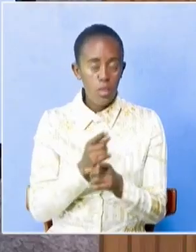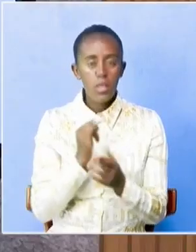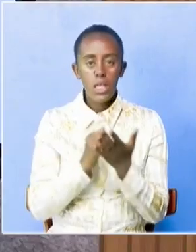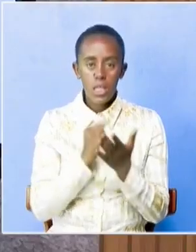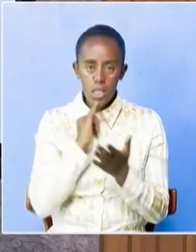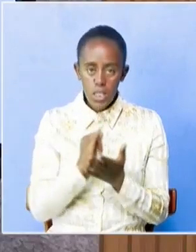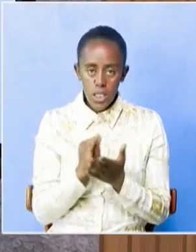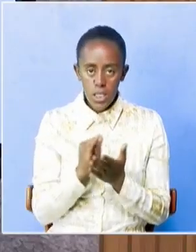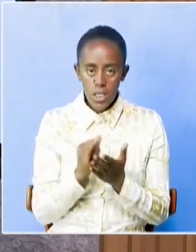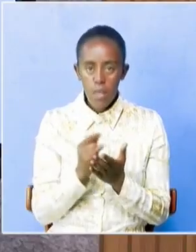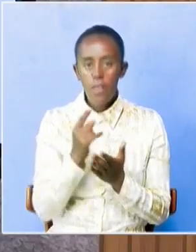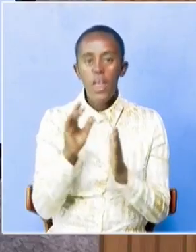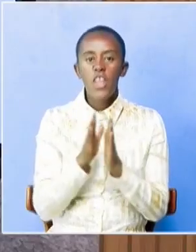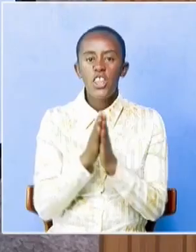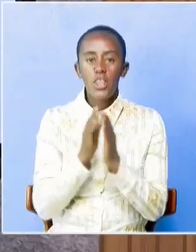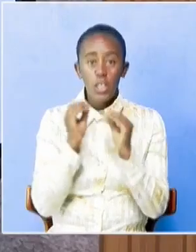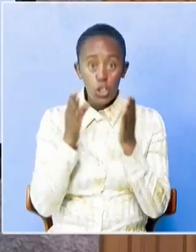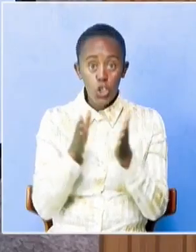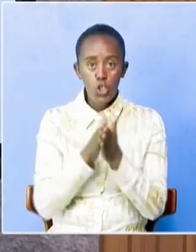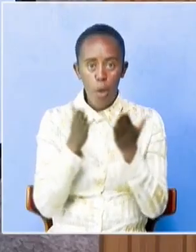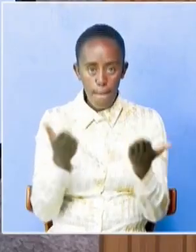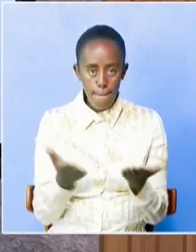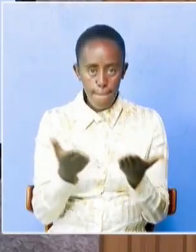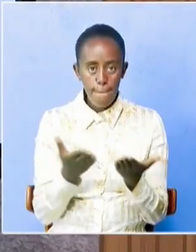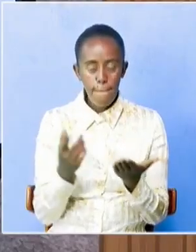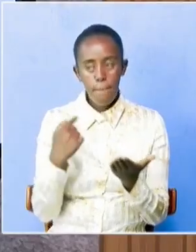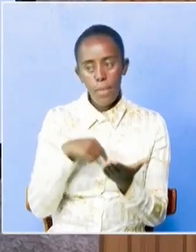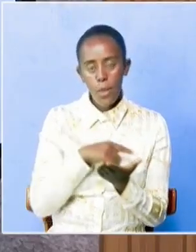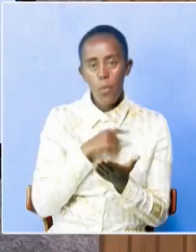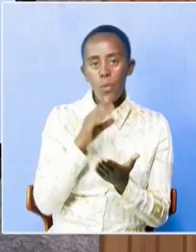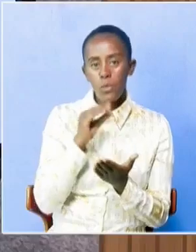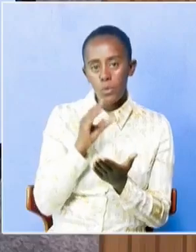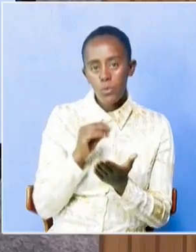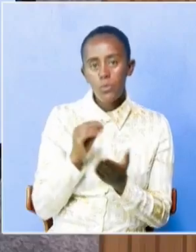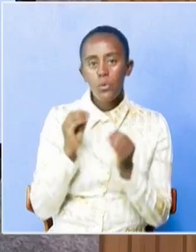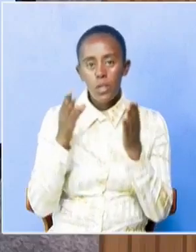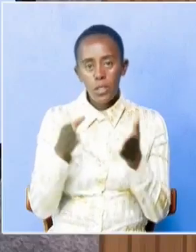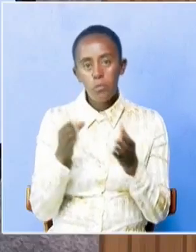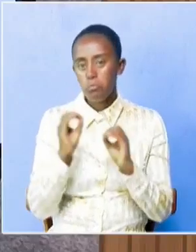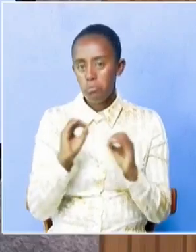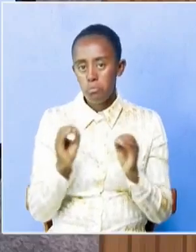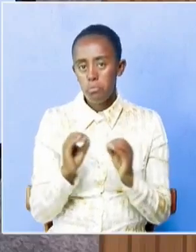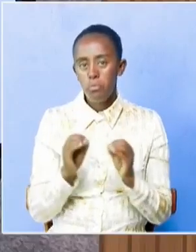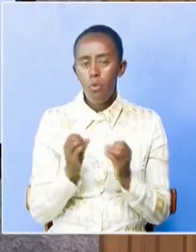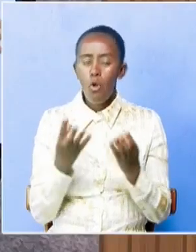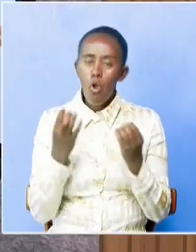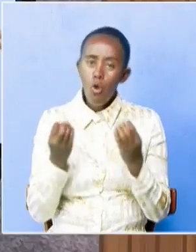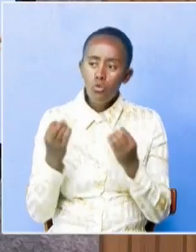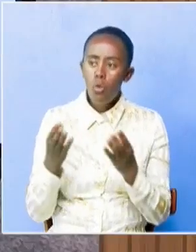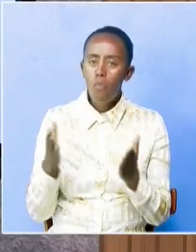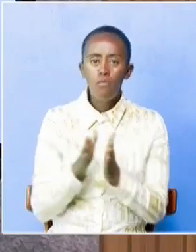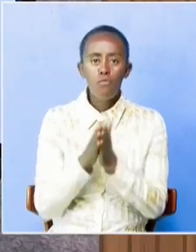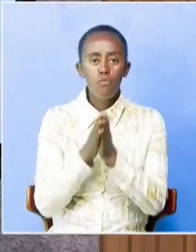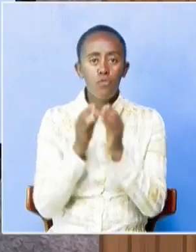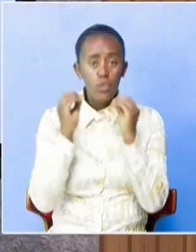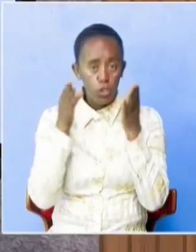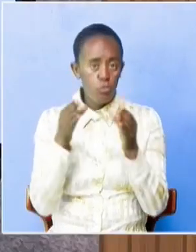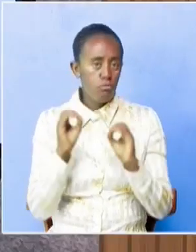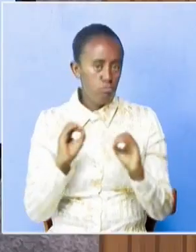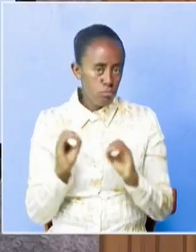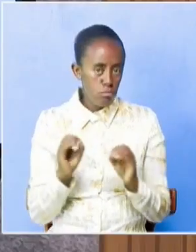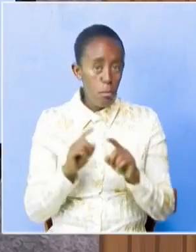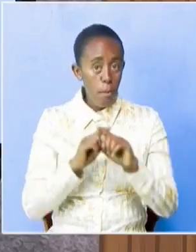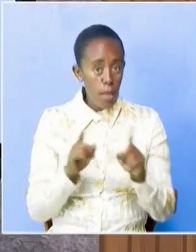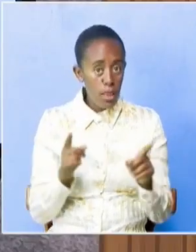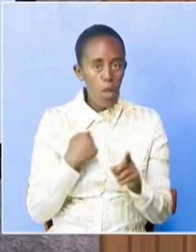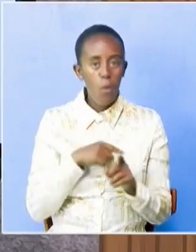the teacher's book. So it's not, when we say teachers, we're not talking about lots of teachers, but we're talking